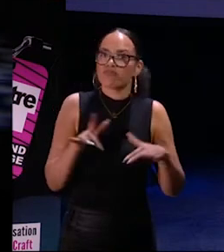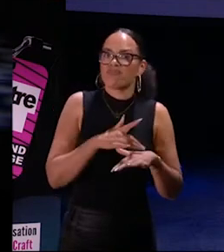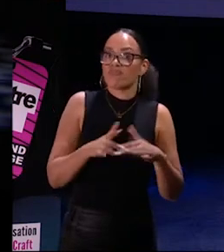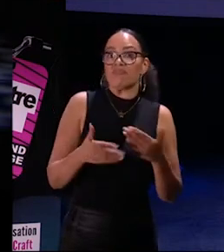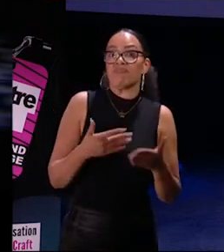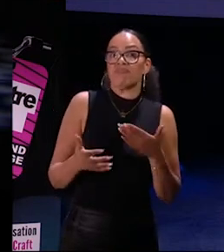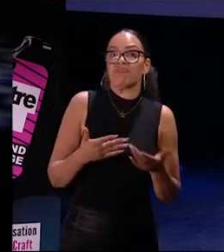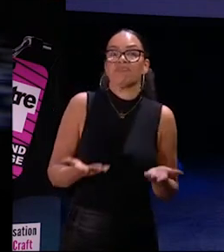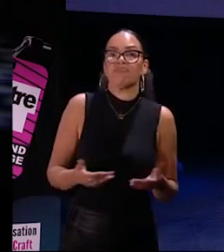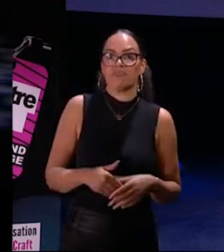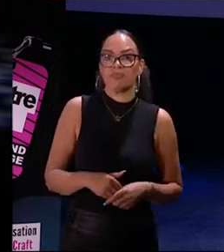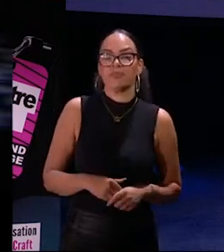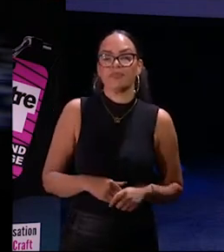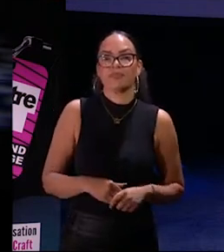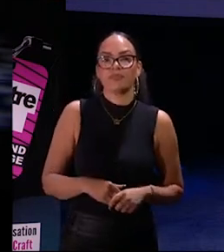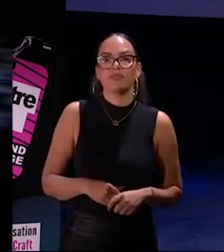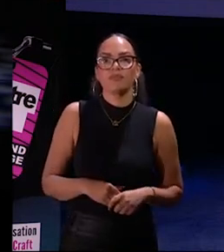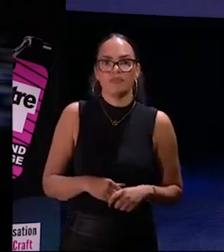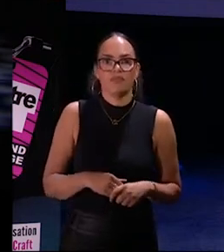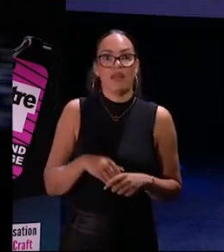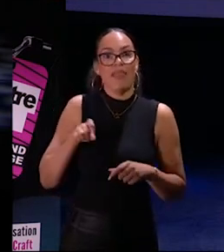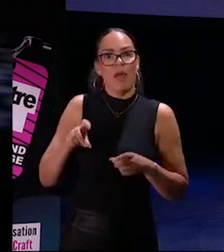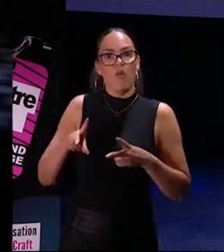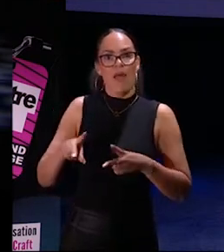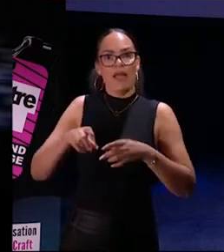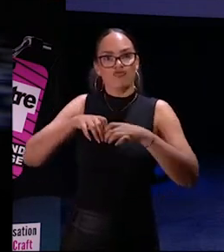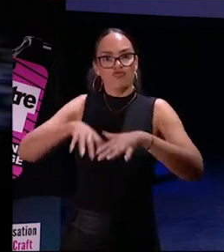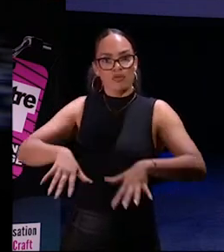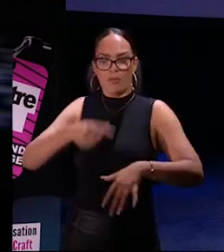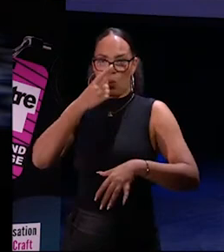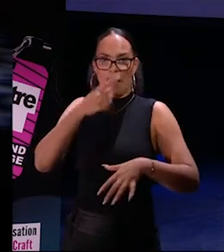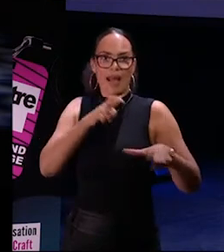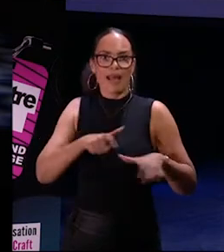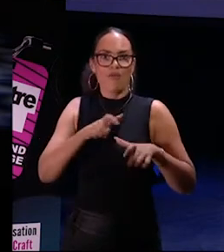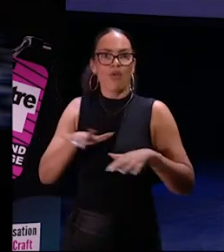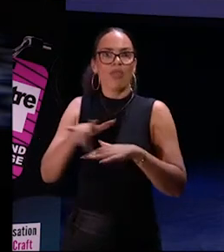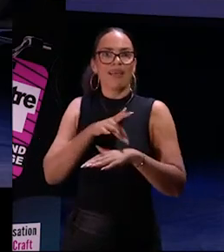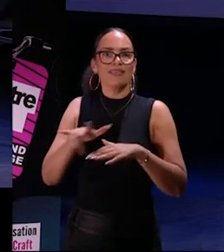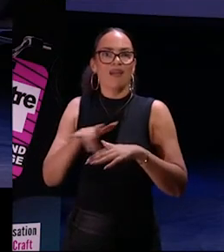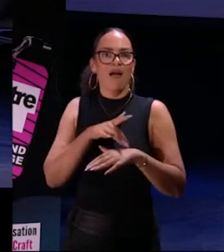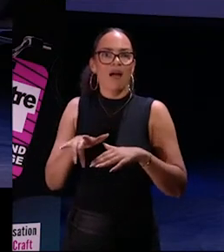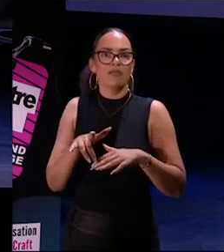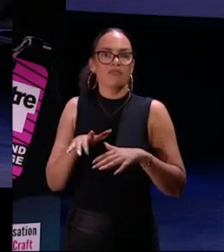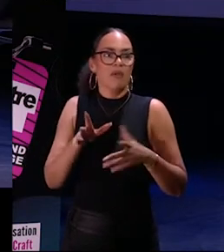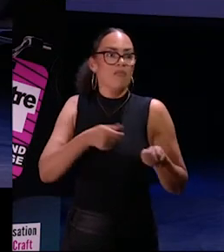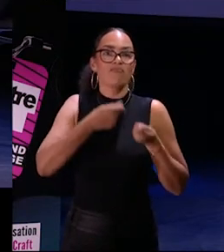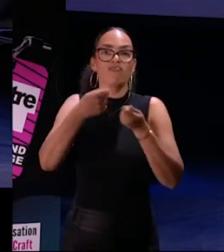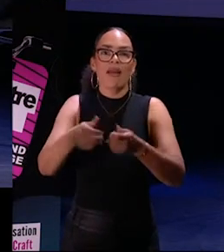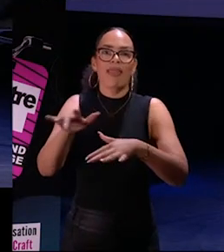archive, you can keep theatre going. Even when the building is shut, you can still produce theatre and still bring theatre to the